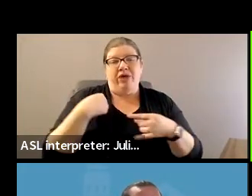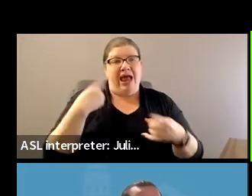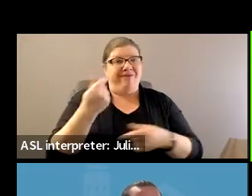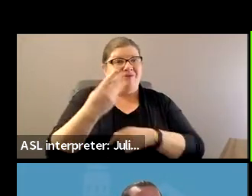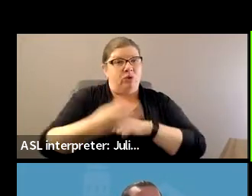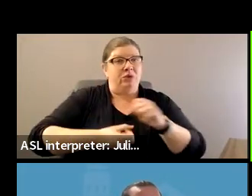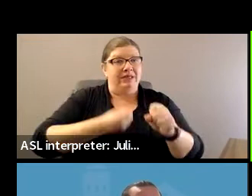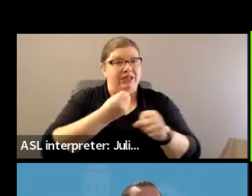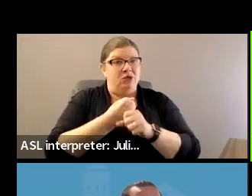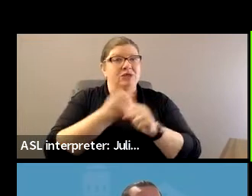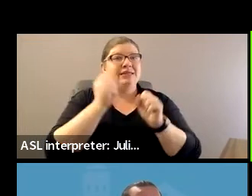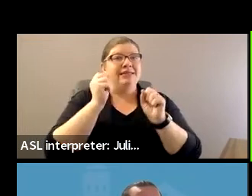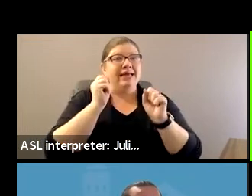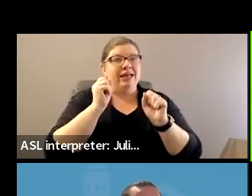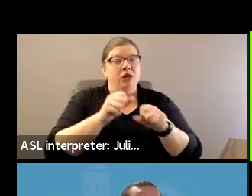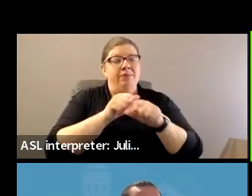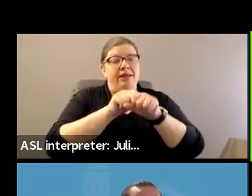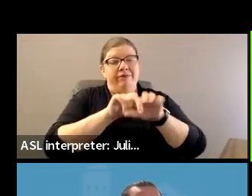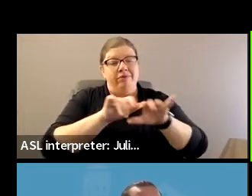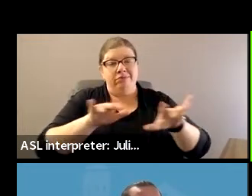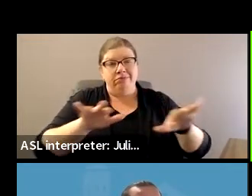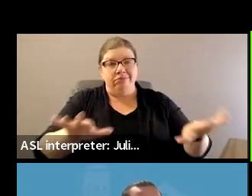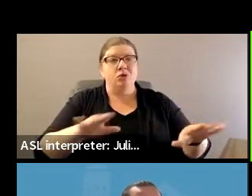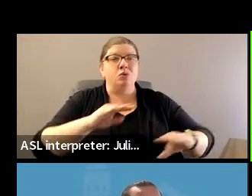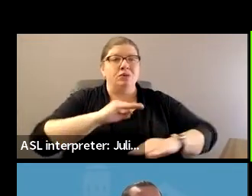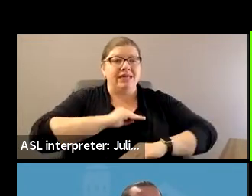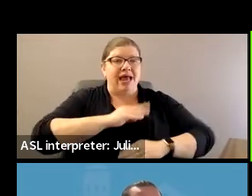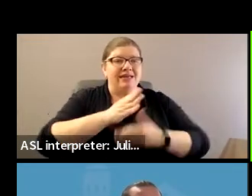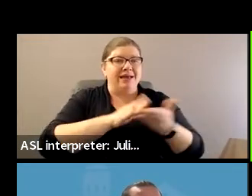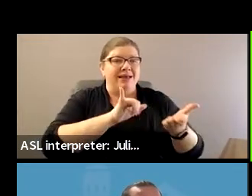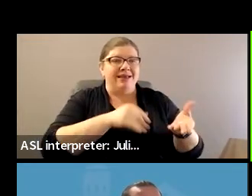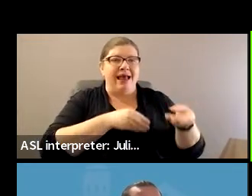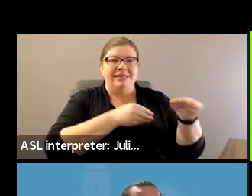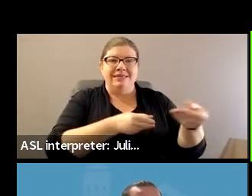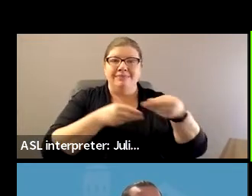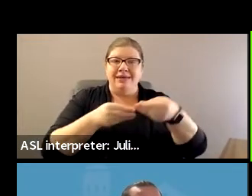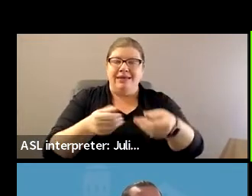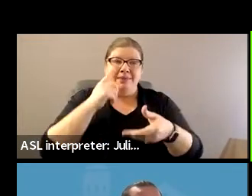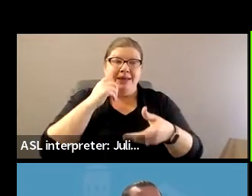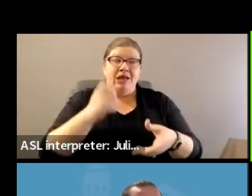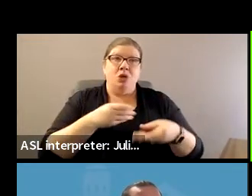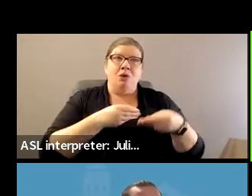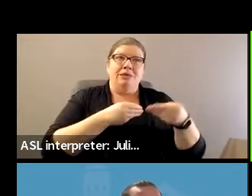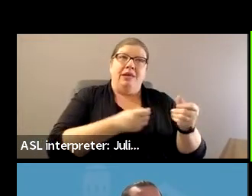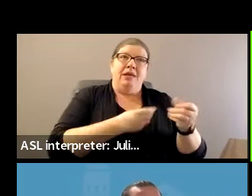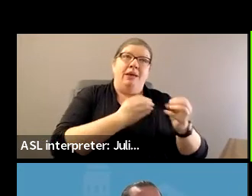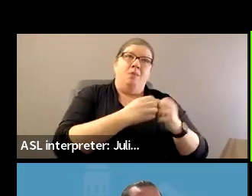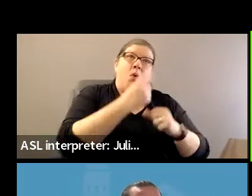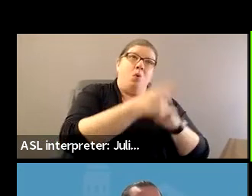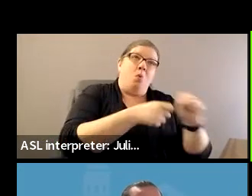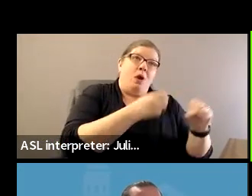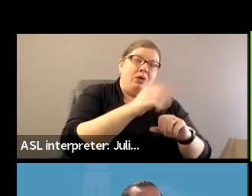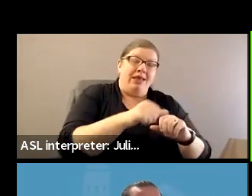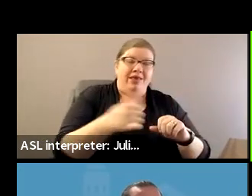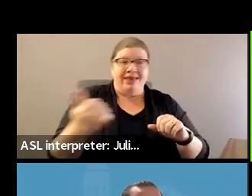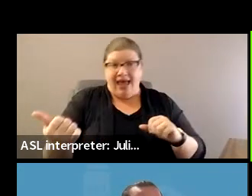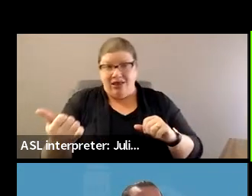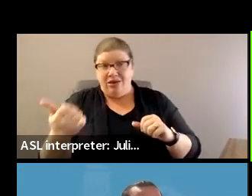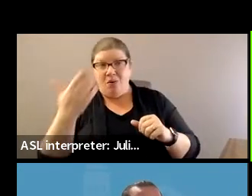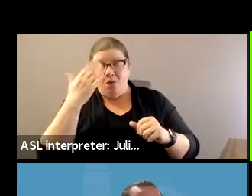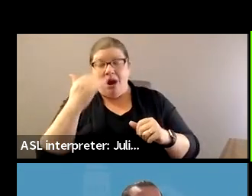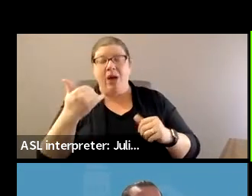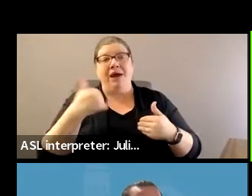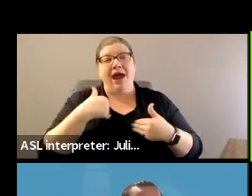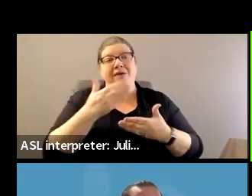that could be filtering into some of that deficit spending, because we're not, we're spending more in one year than the other, because we do have some of